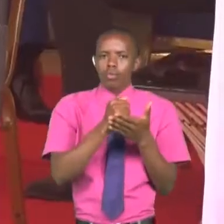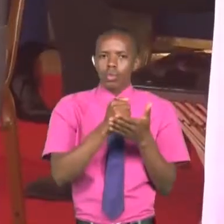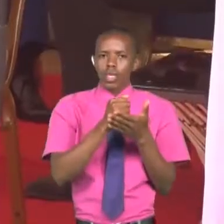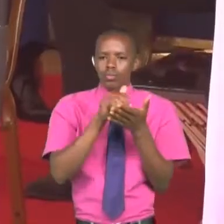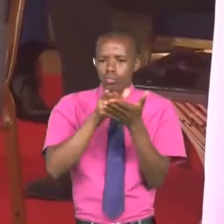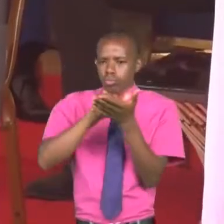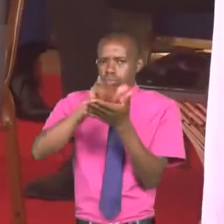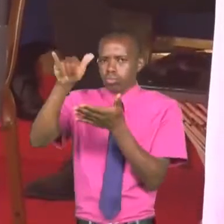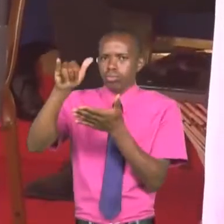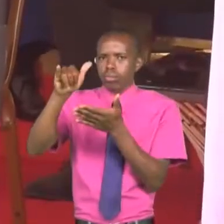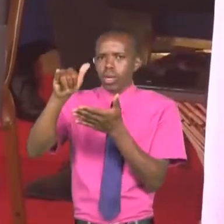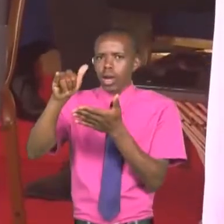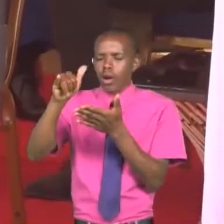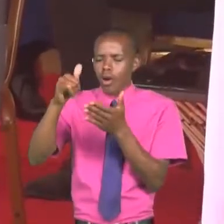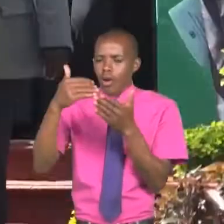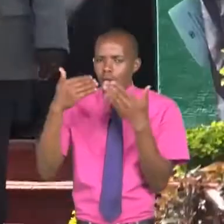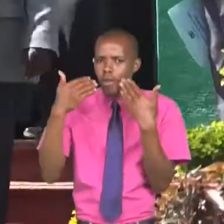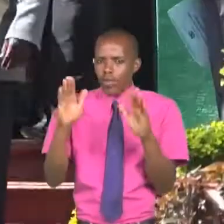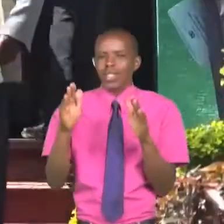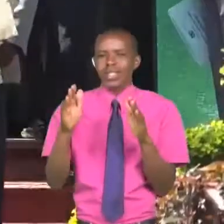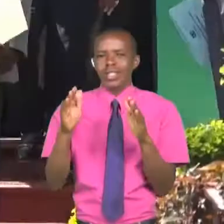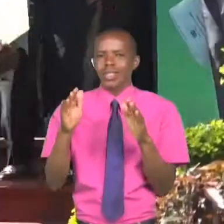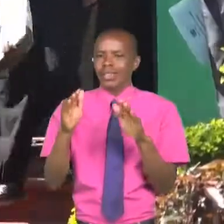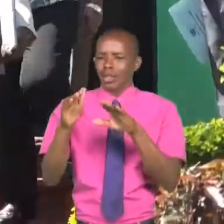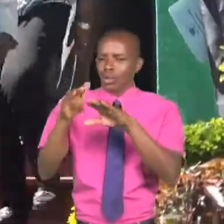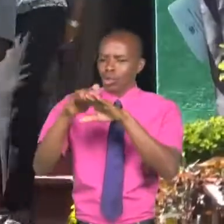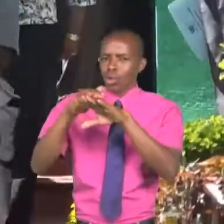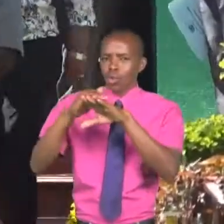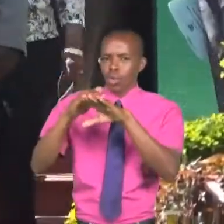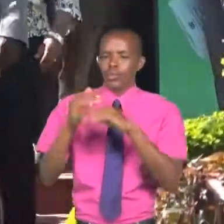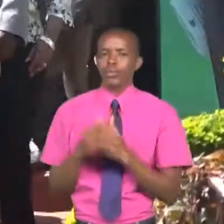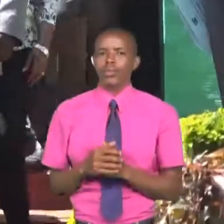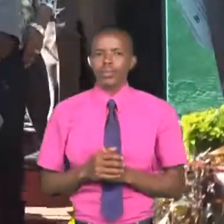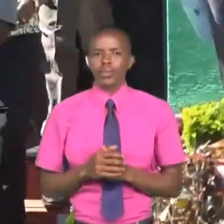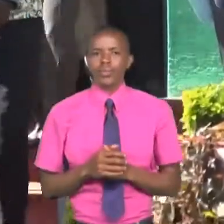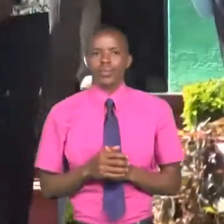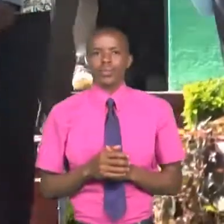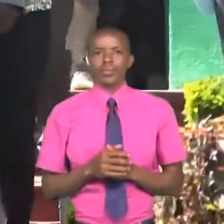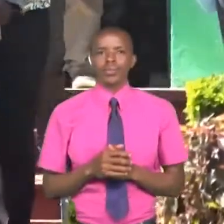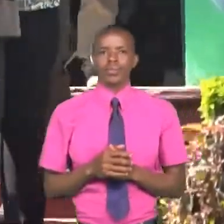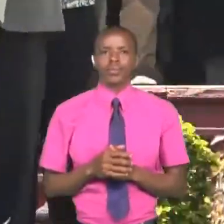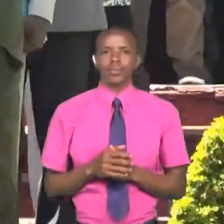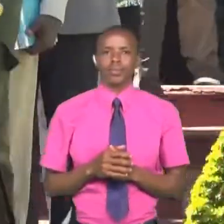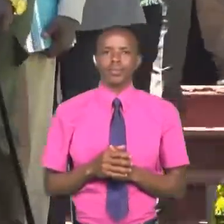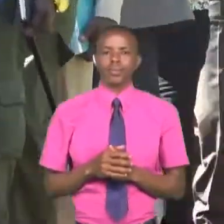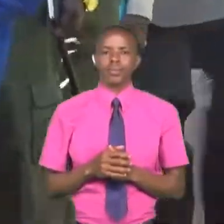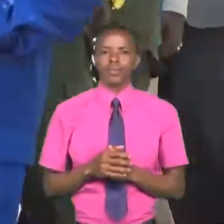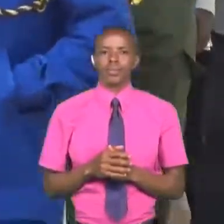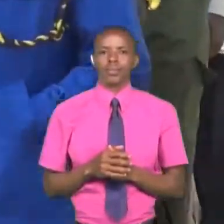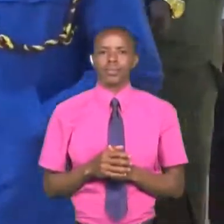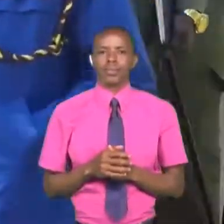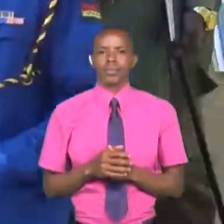whose completion has dragged for months. Andrew Kero, Switch TV.